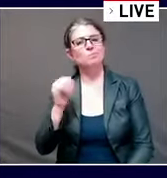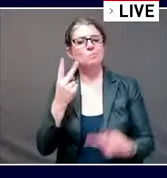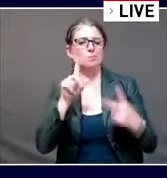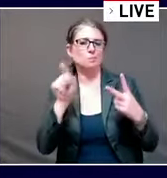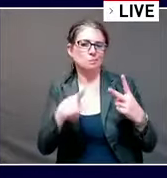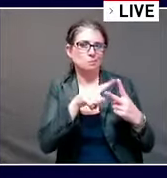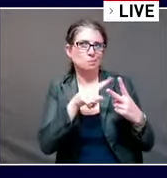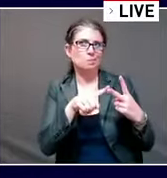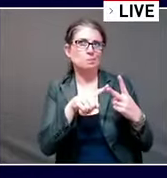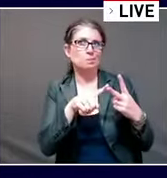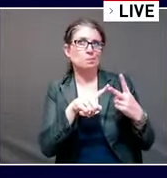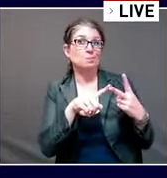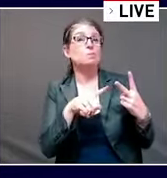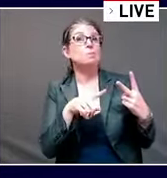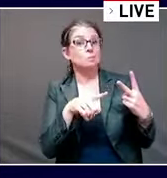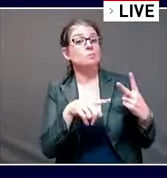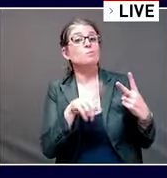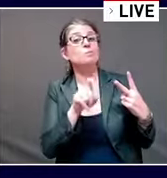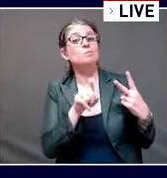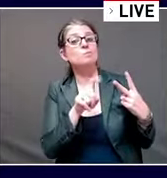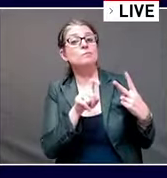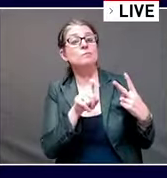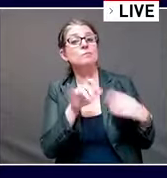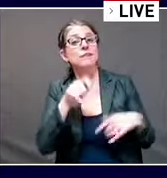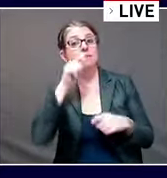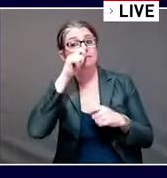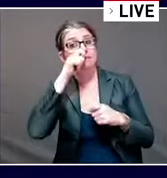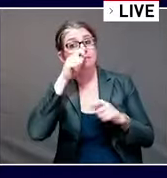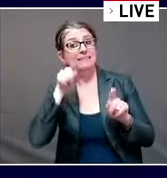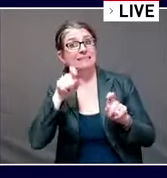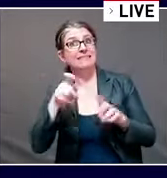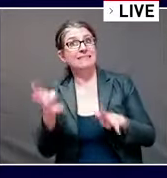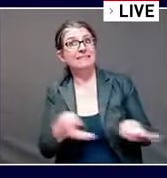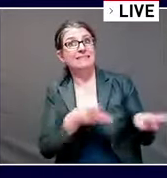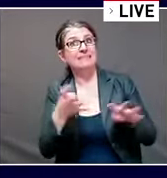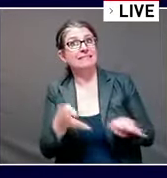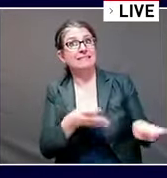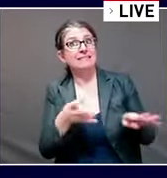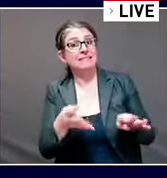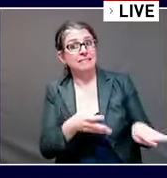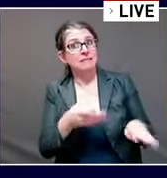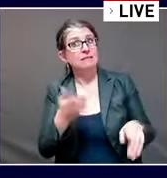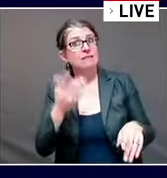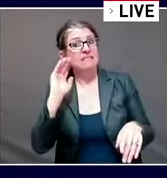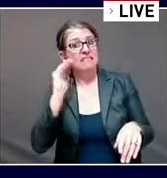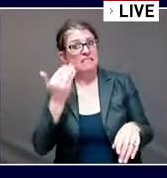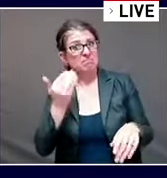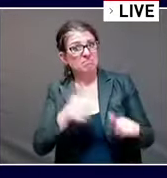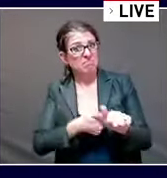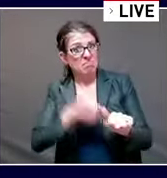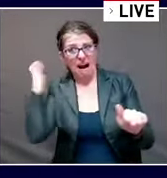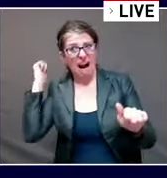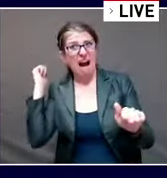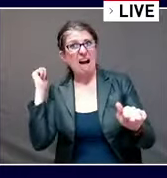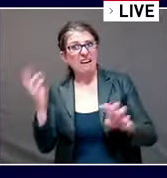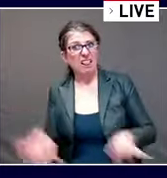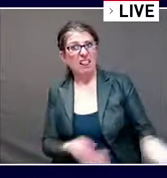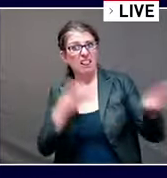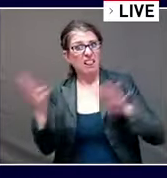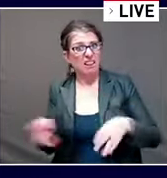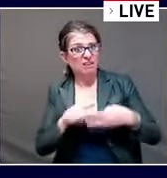I'm wondering if testing is backed up at all, and what sort